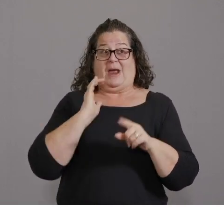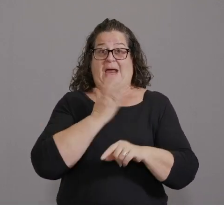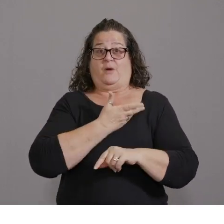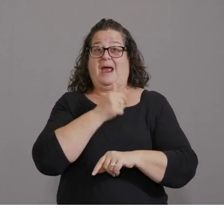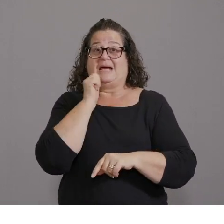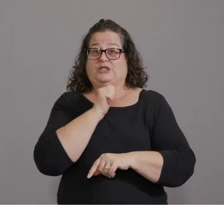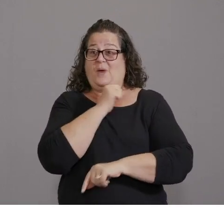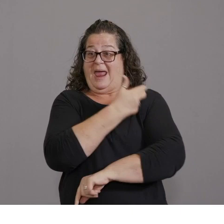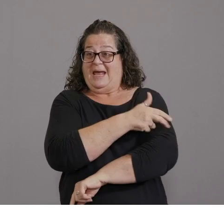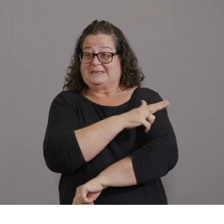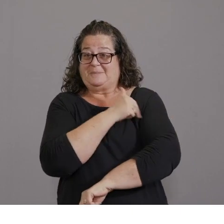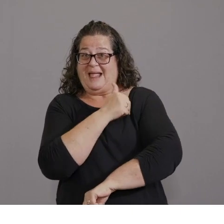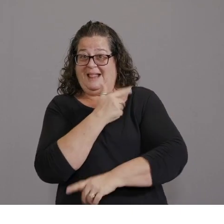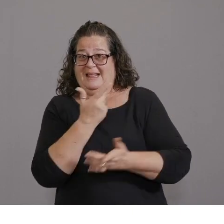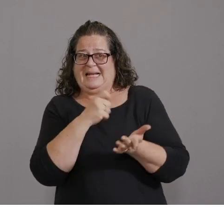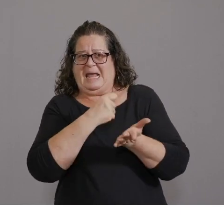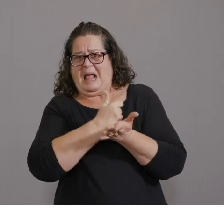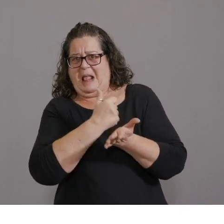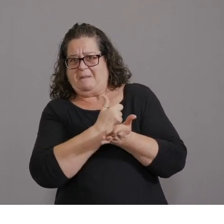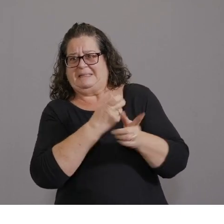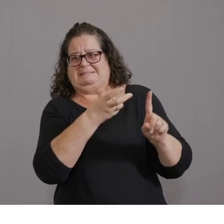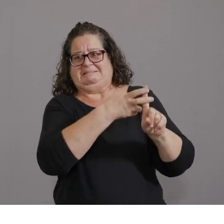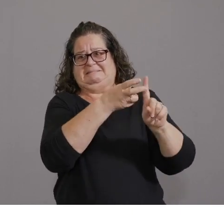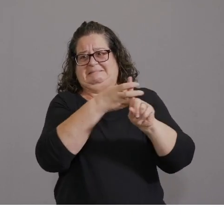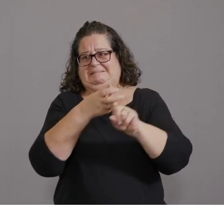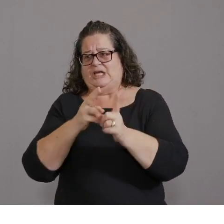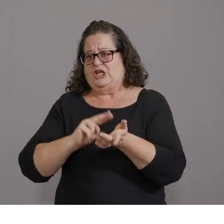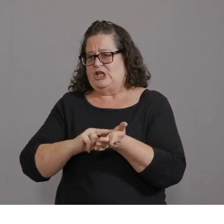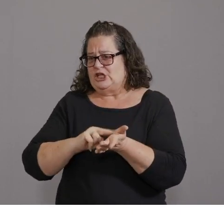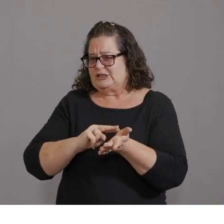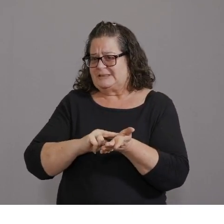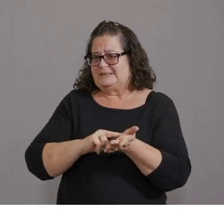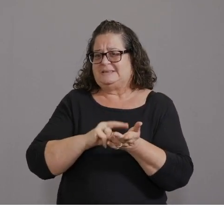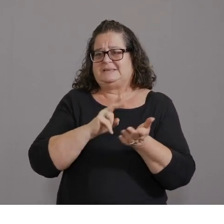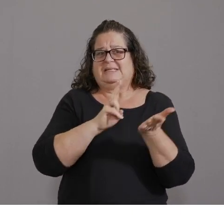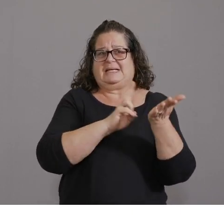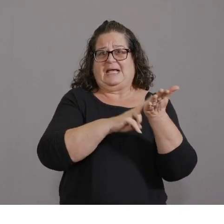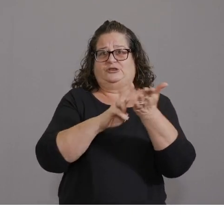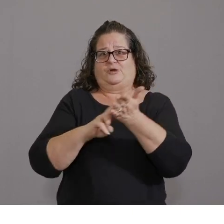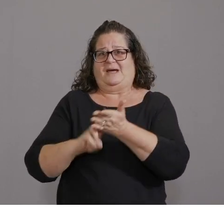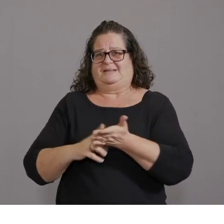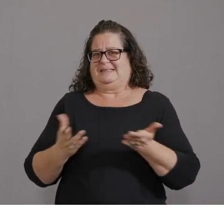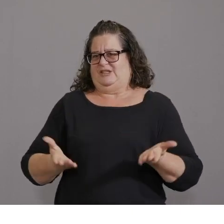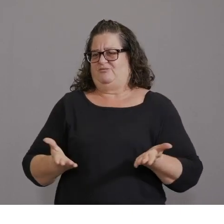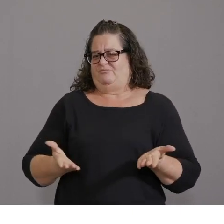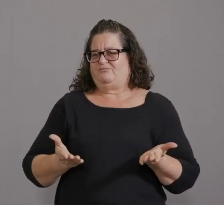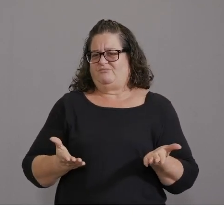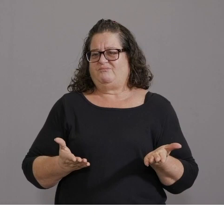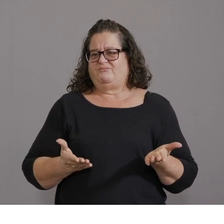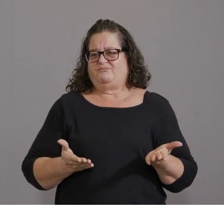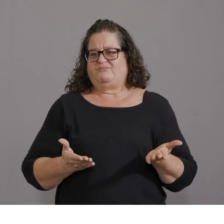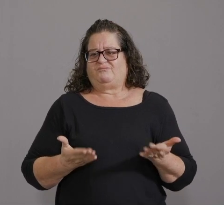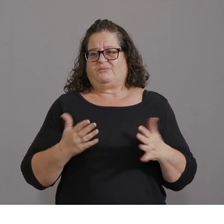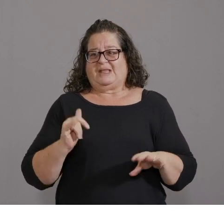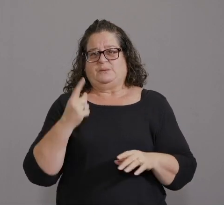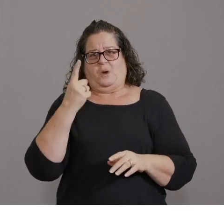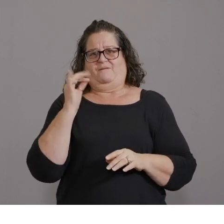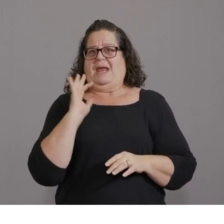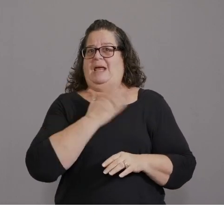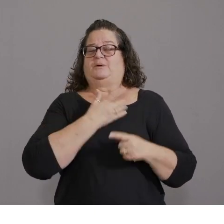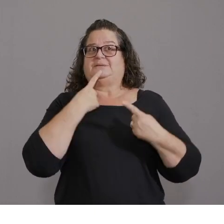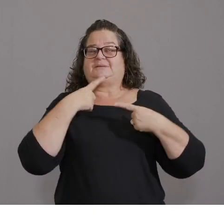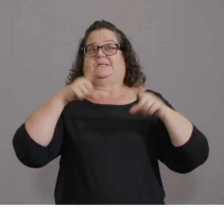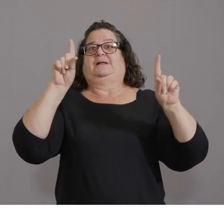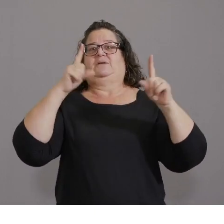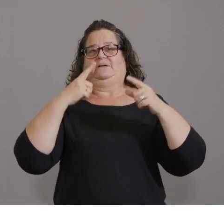with a nursing staffing contract here in the state. That's been one of our most successful endeavors. We